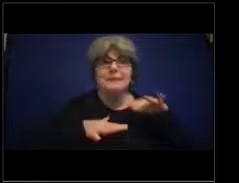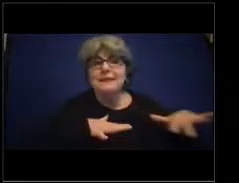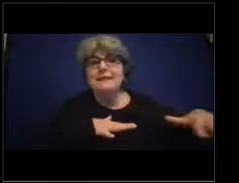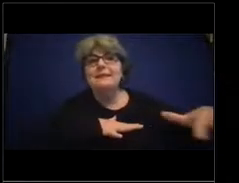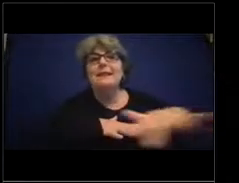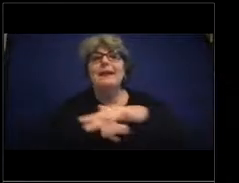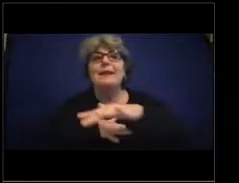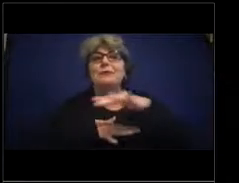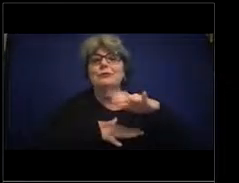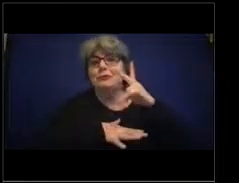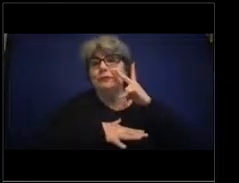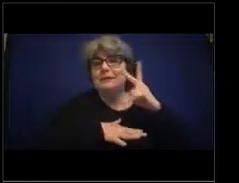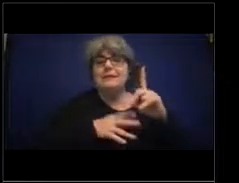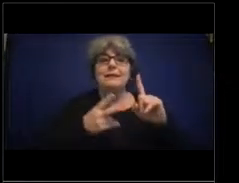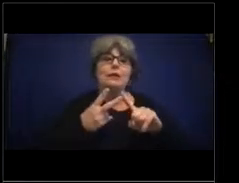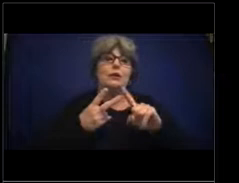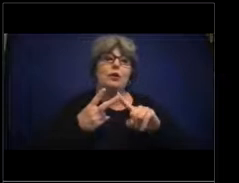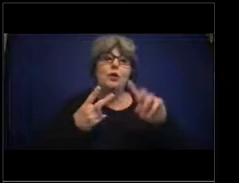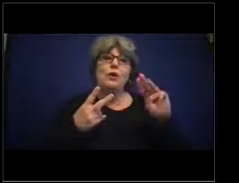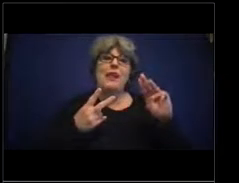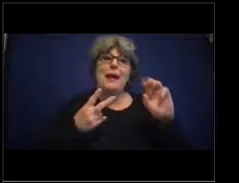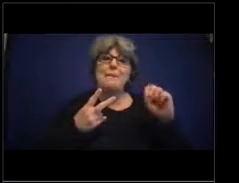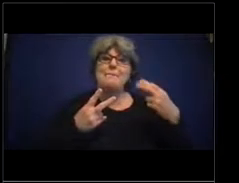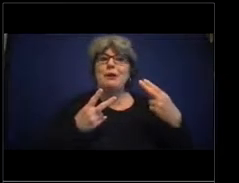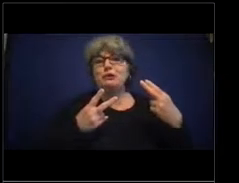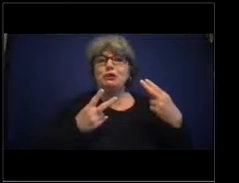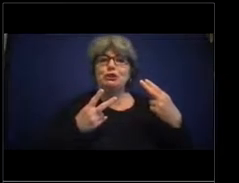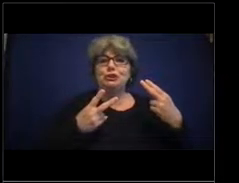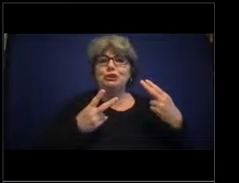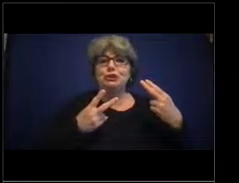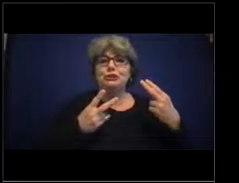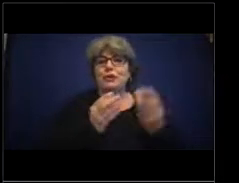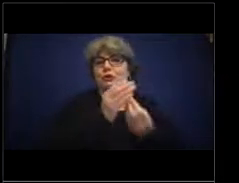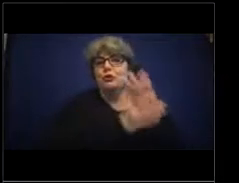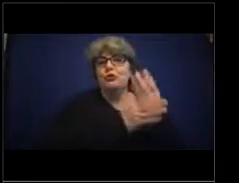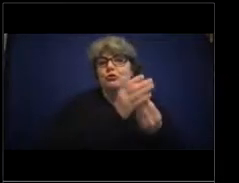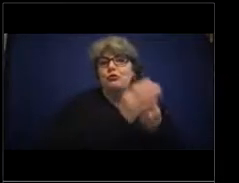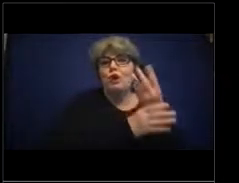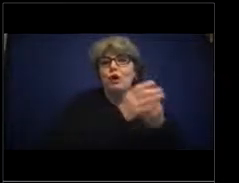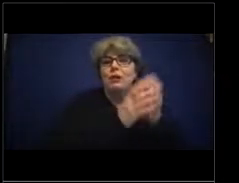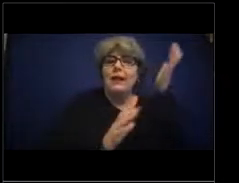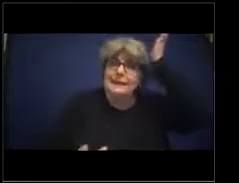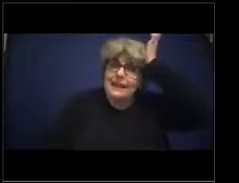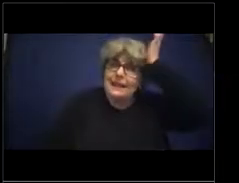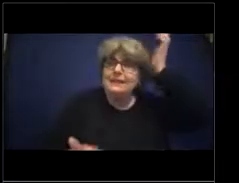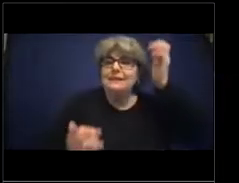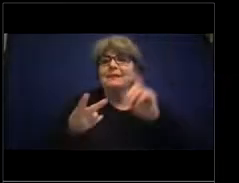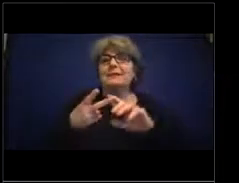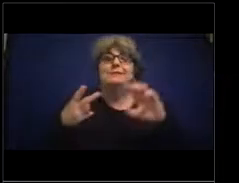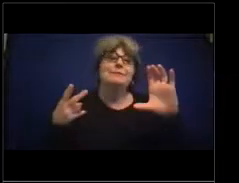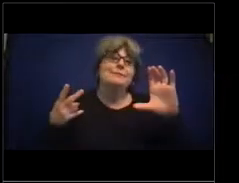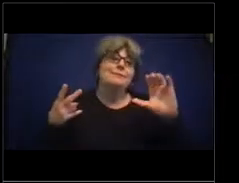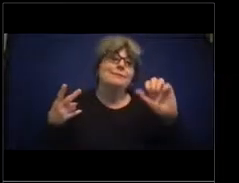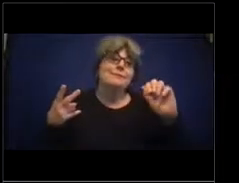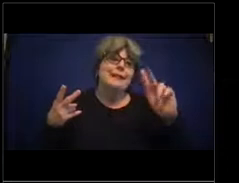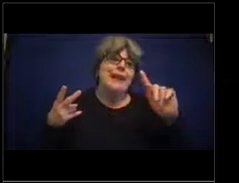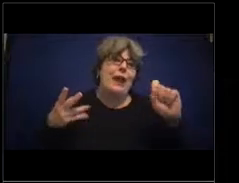this picture, or it's very lush. Things that are growing out there like lettuce and carrots or whatnot that they grow there.